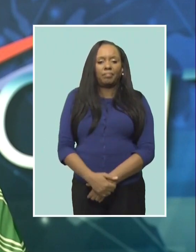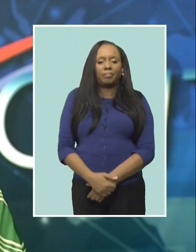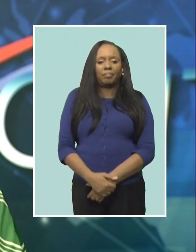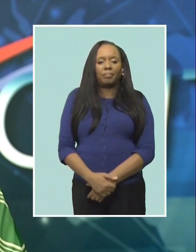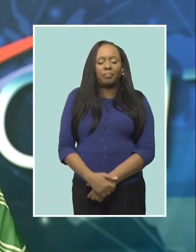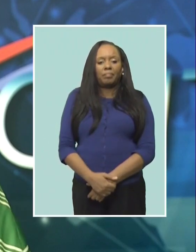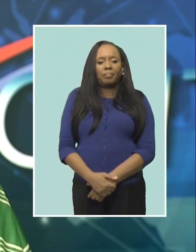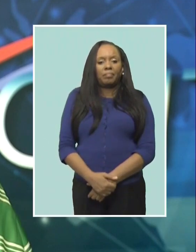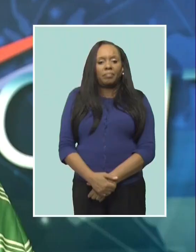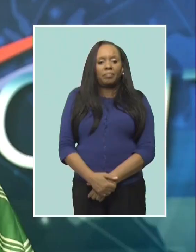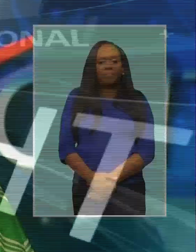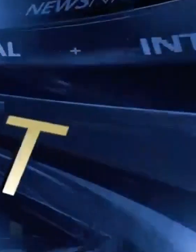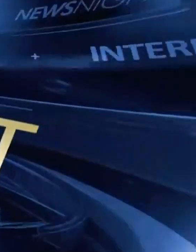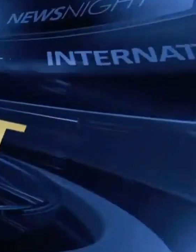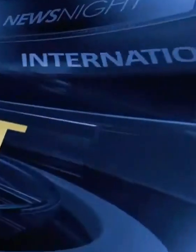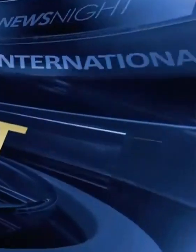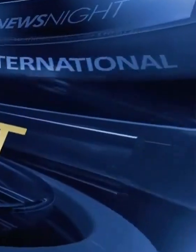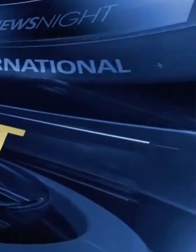come back.